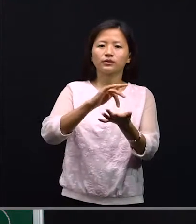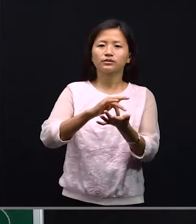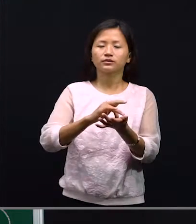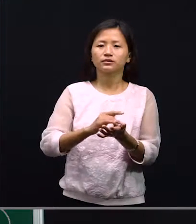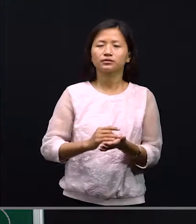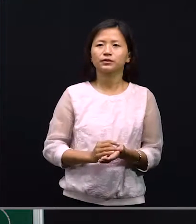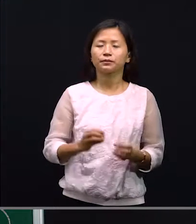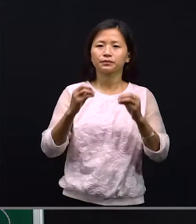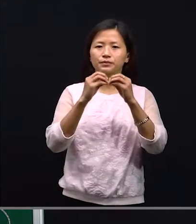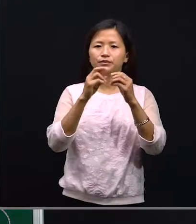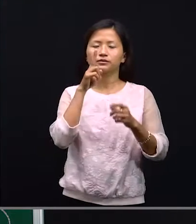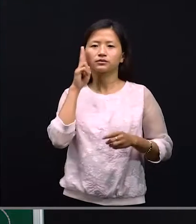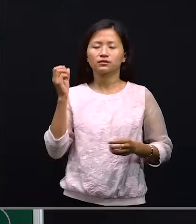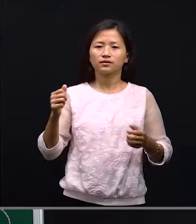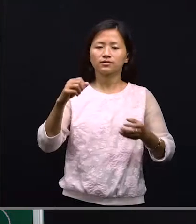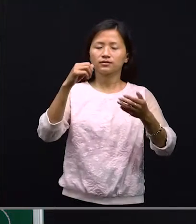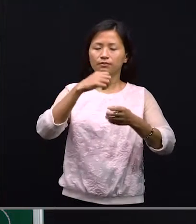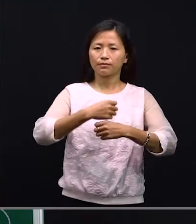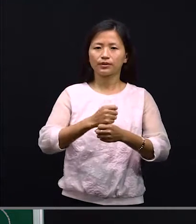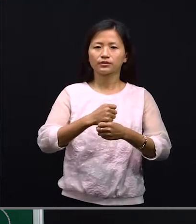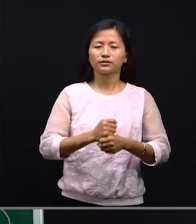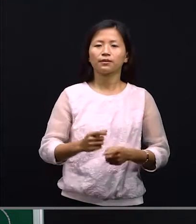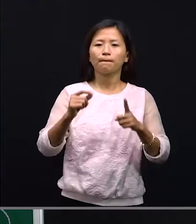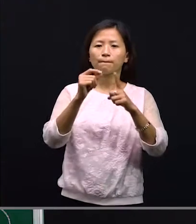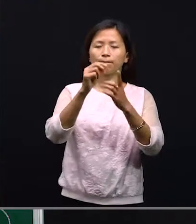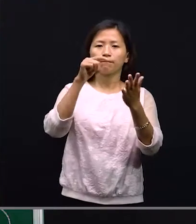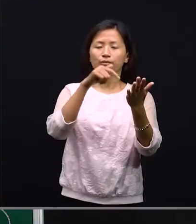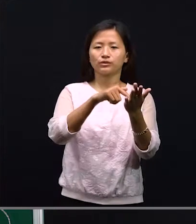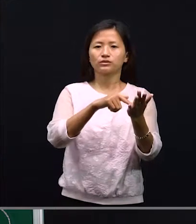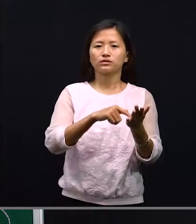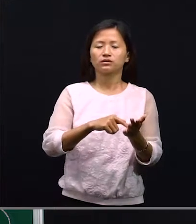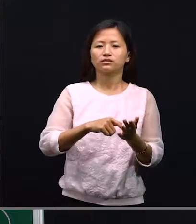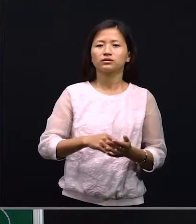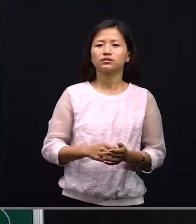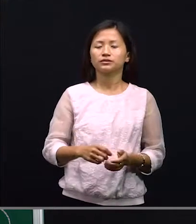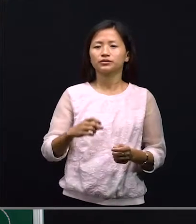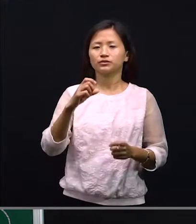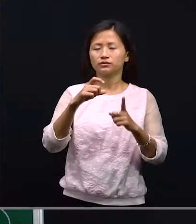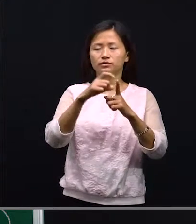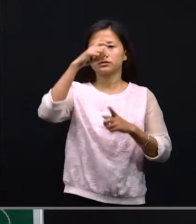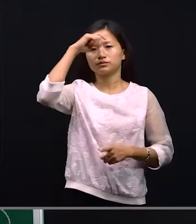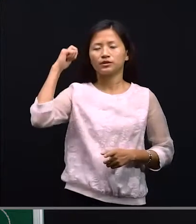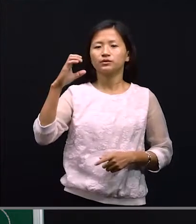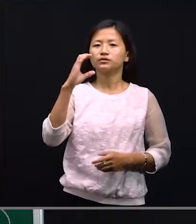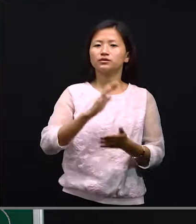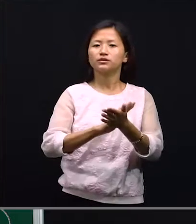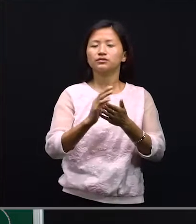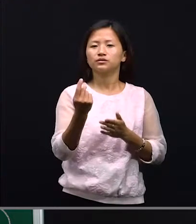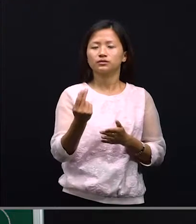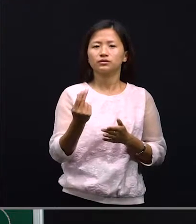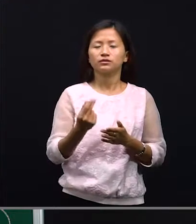where the British, they have set their the post. Okay, their outpost here in Chumukedima in Dimapur.